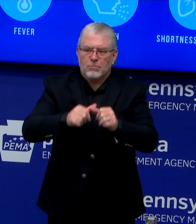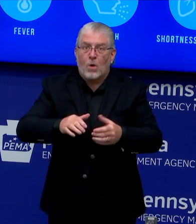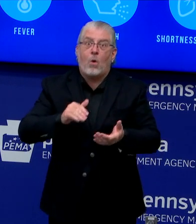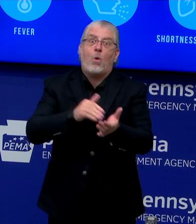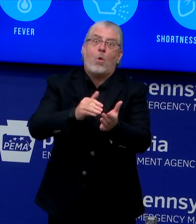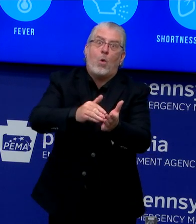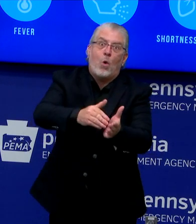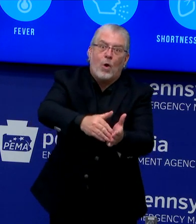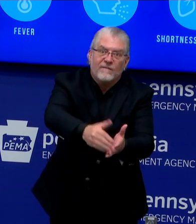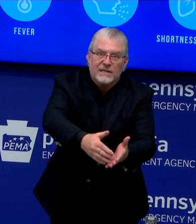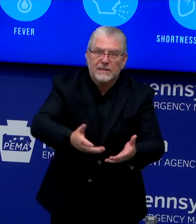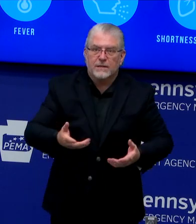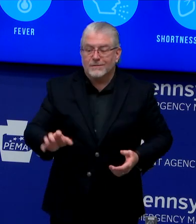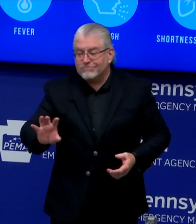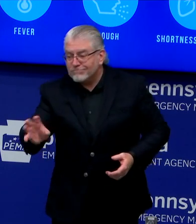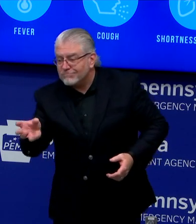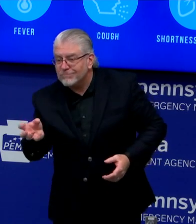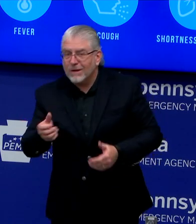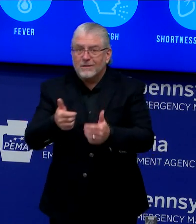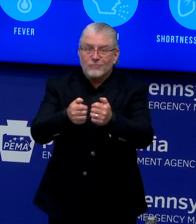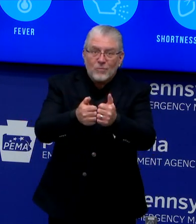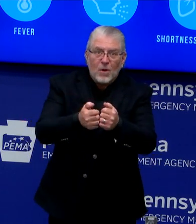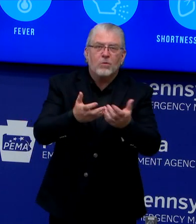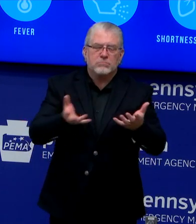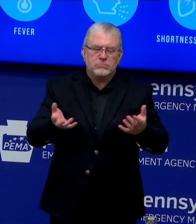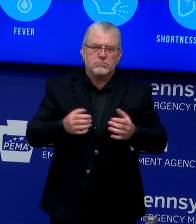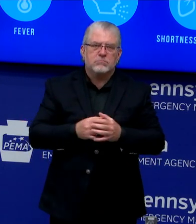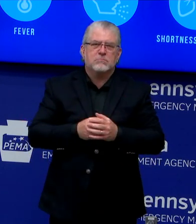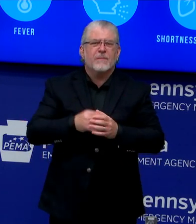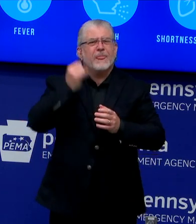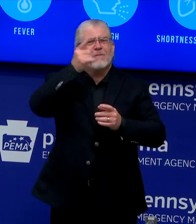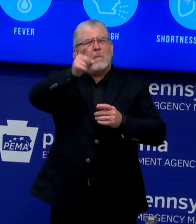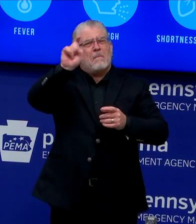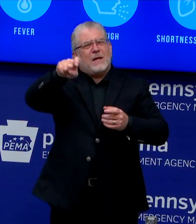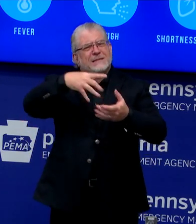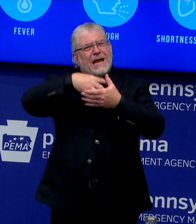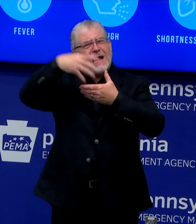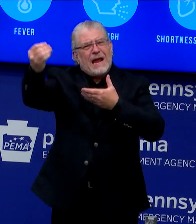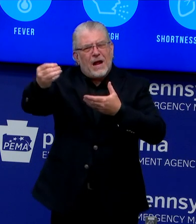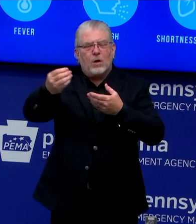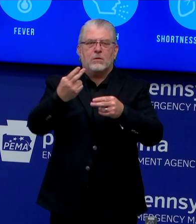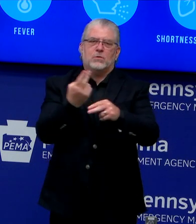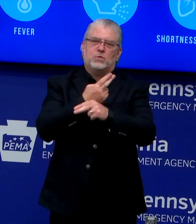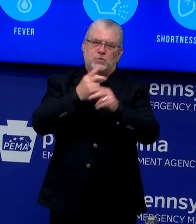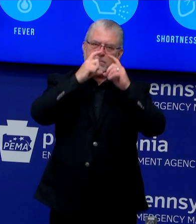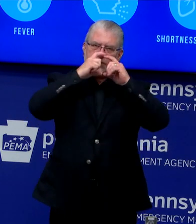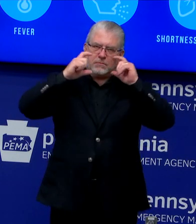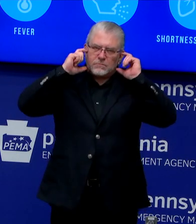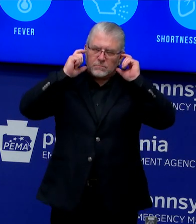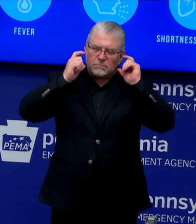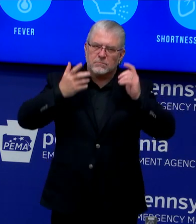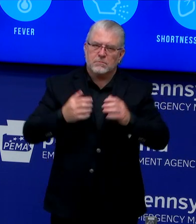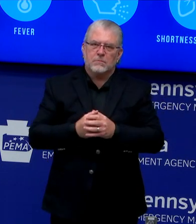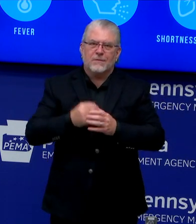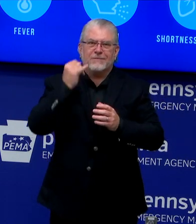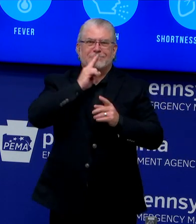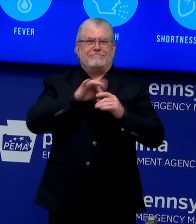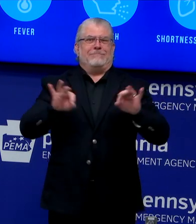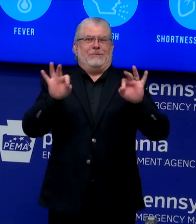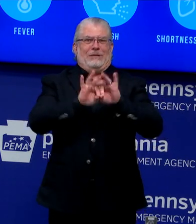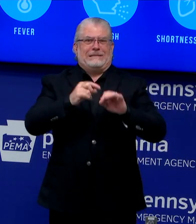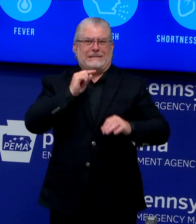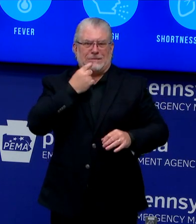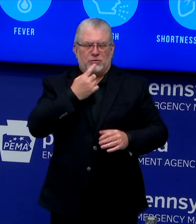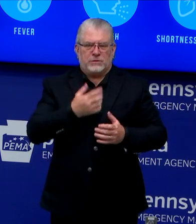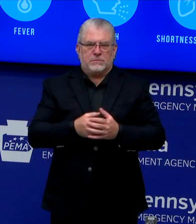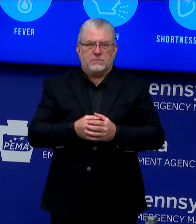if you're going to come into contact with others. If you have questions about your health, please contact your healthcare provider. And